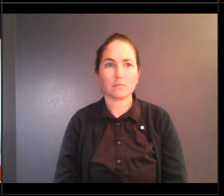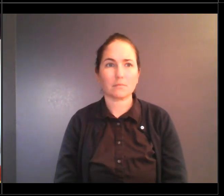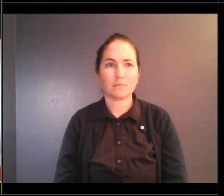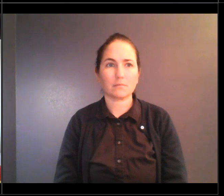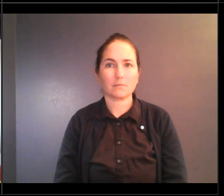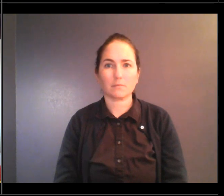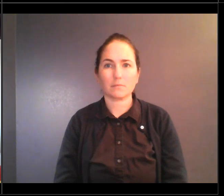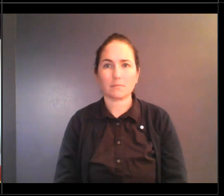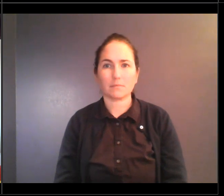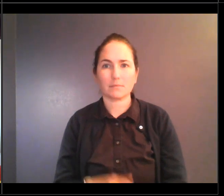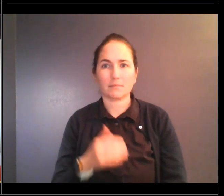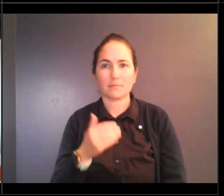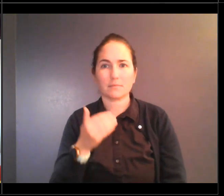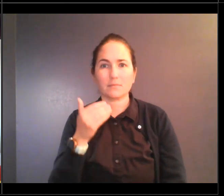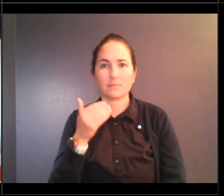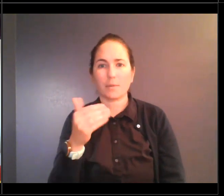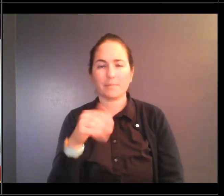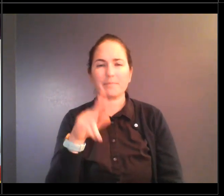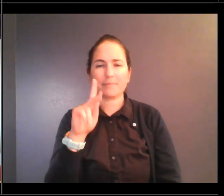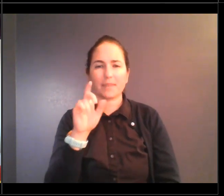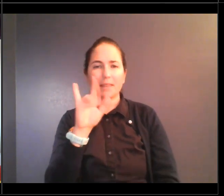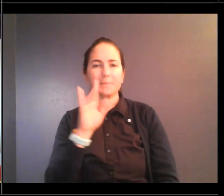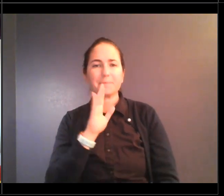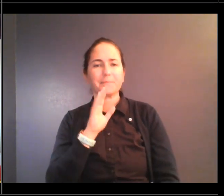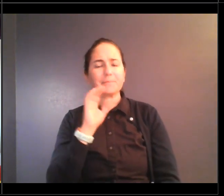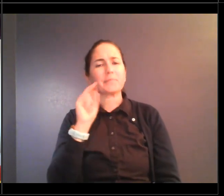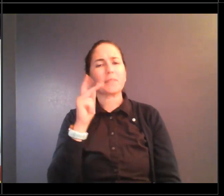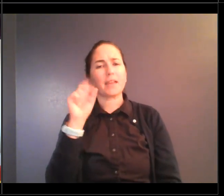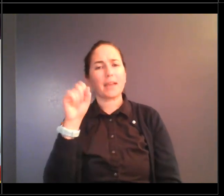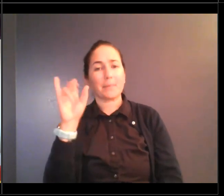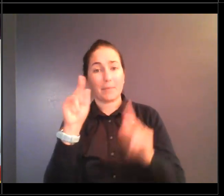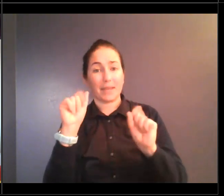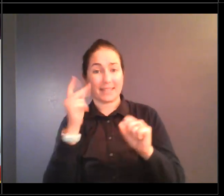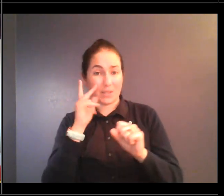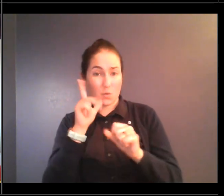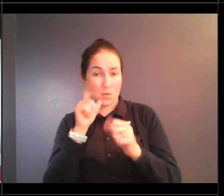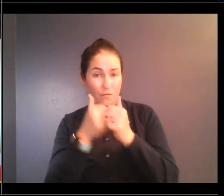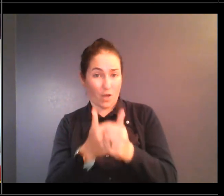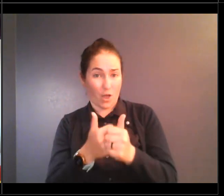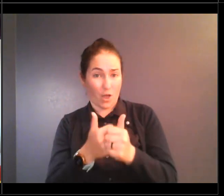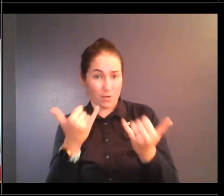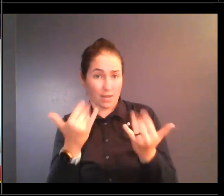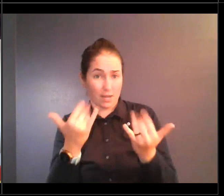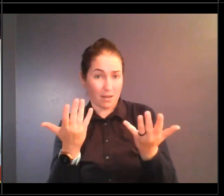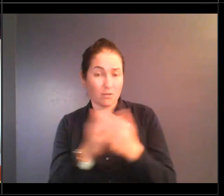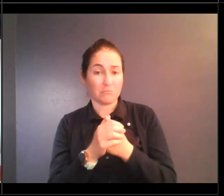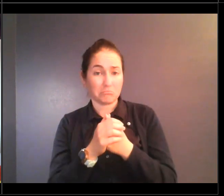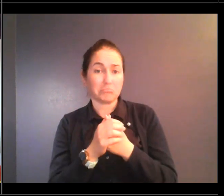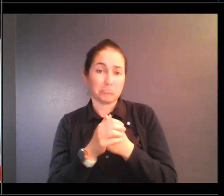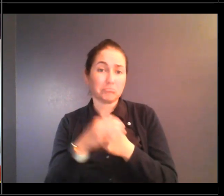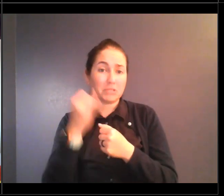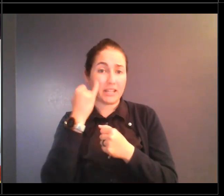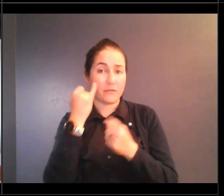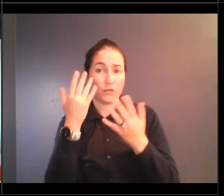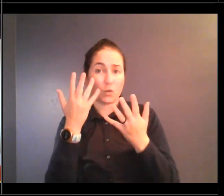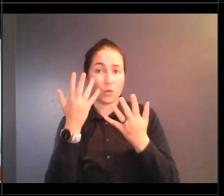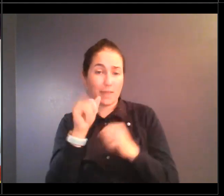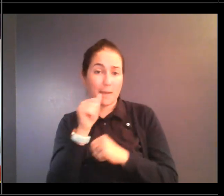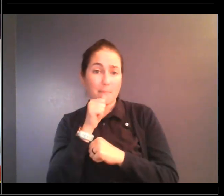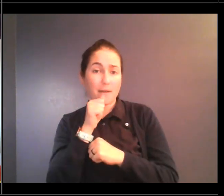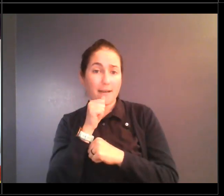it. I guess just one thing to know is people can see who you follow. So if that's something that you want to keep private,